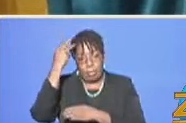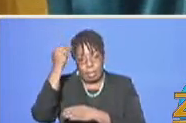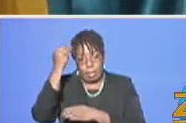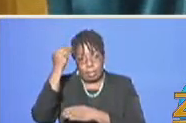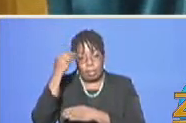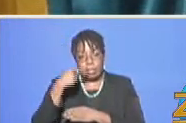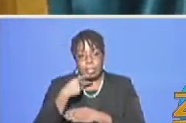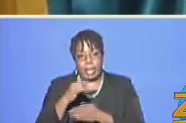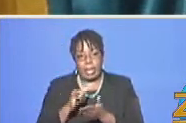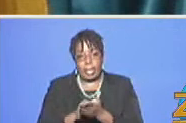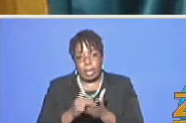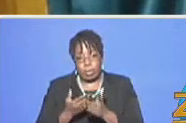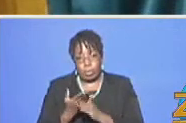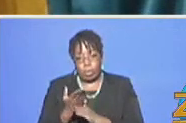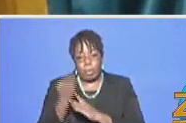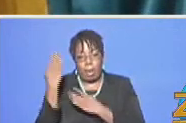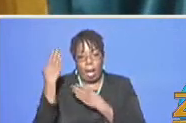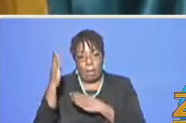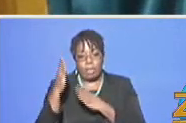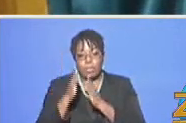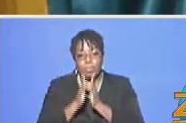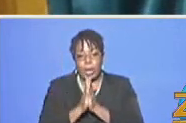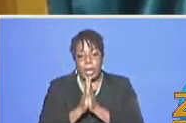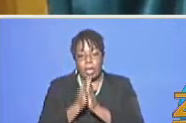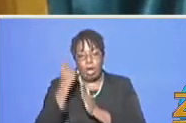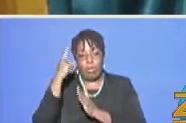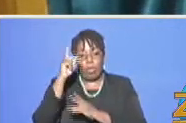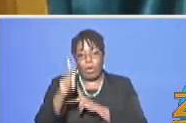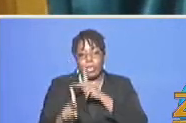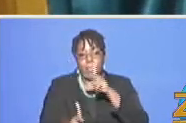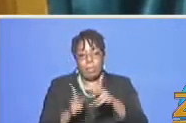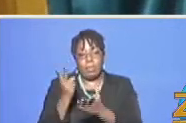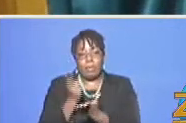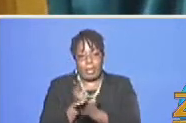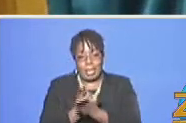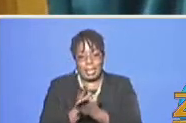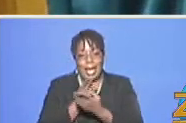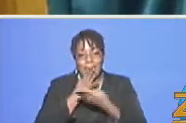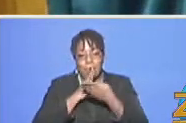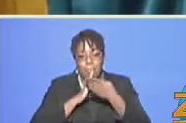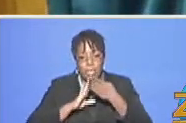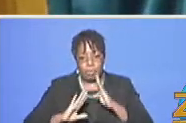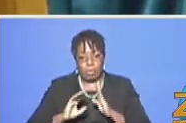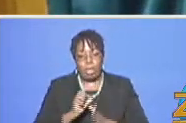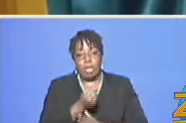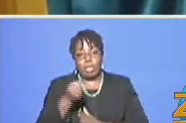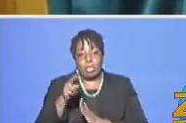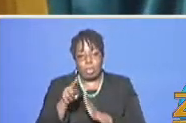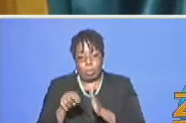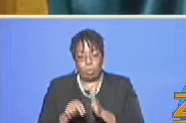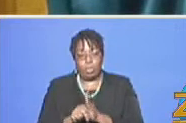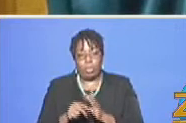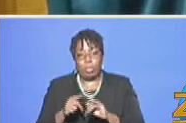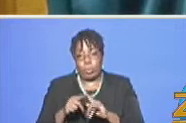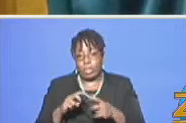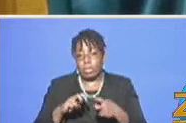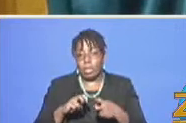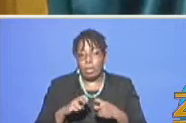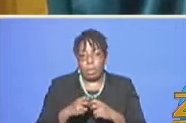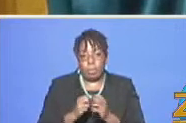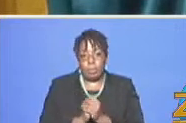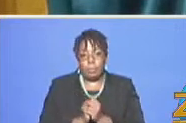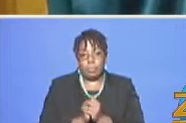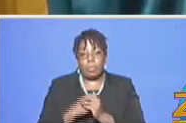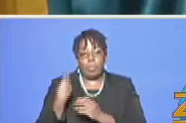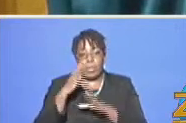the turmoil, the Bahamas is praying for the people of Haiti and for a peaceful resolution to its crisis. Meantime, we can